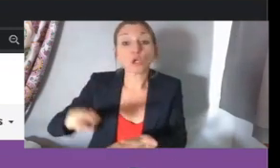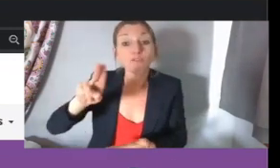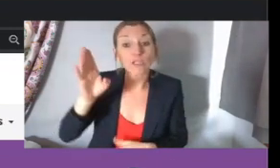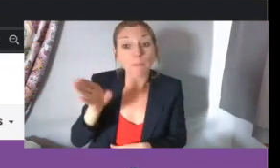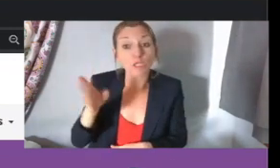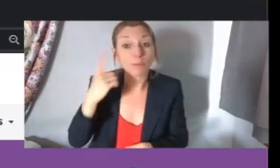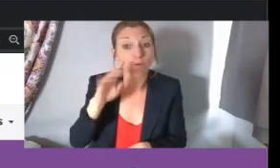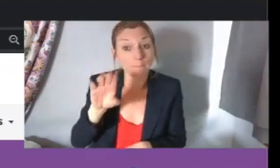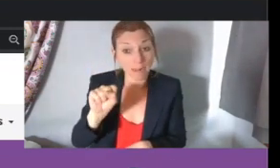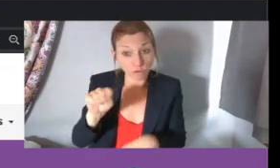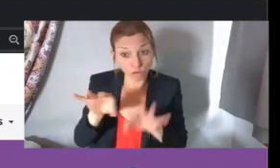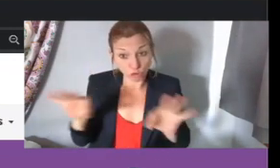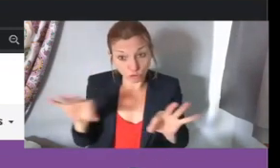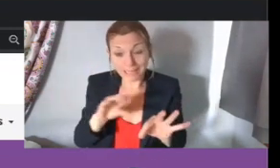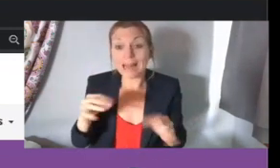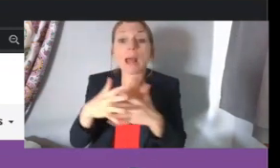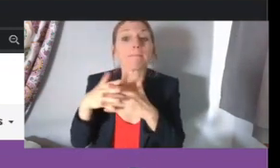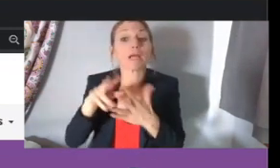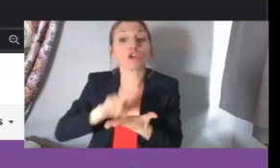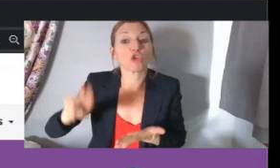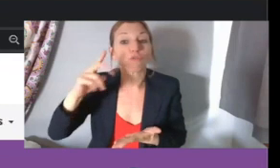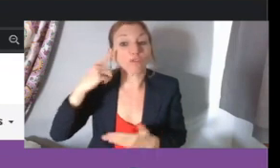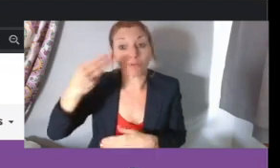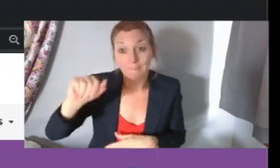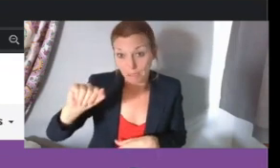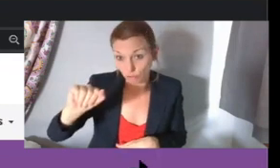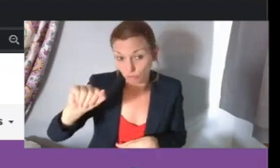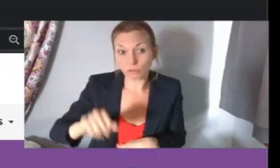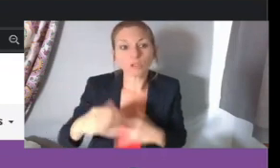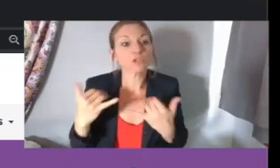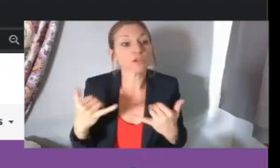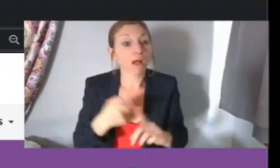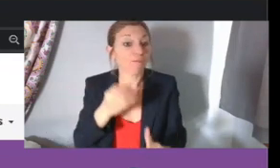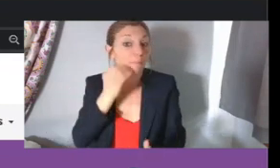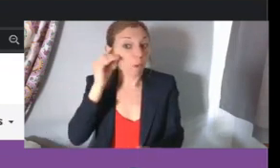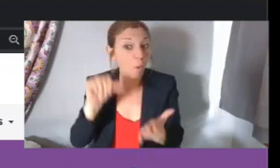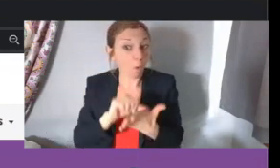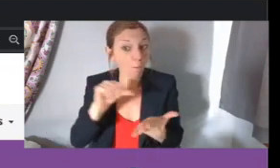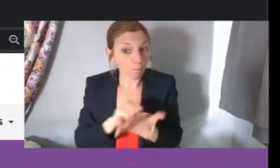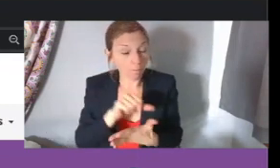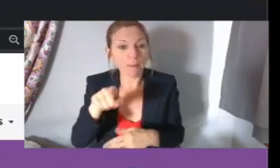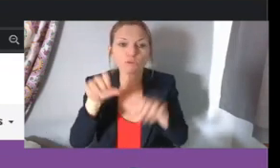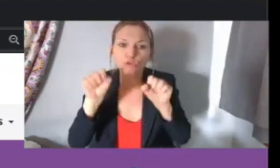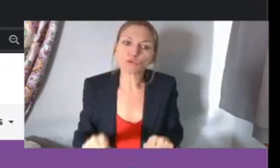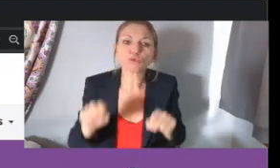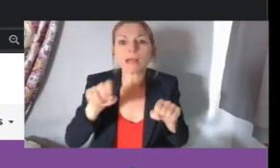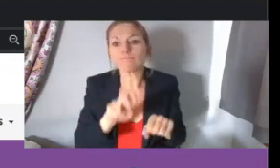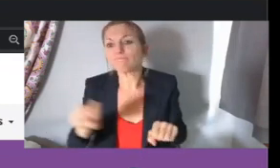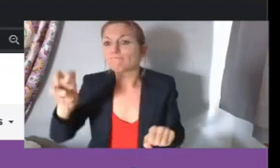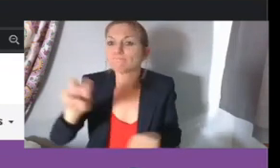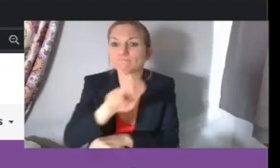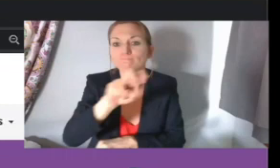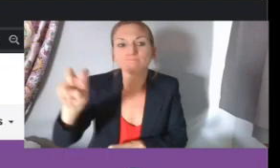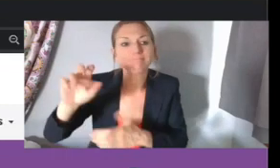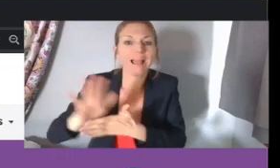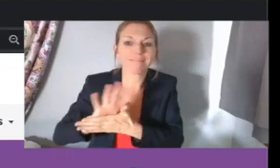American University for her master's. So here on this homepage, you have the option to take a video tour of the site,